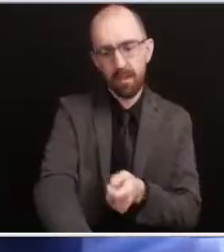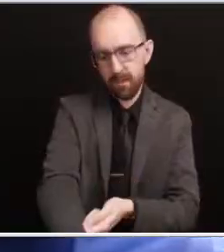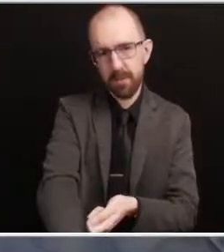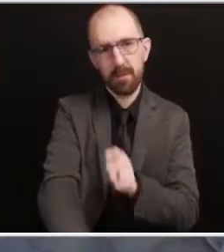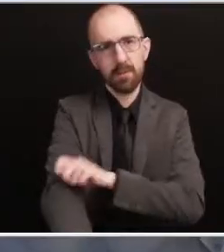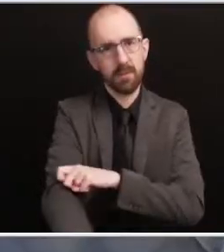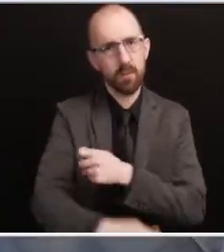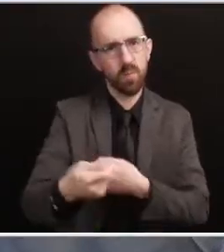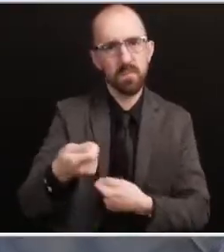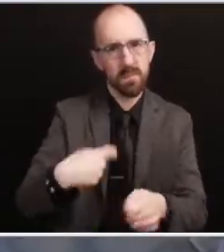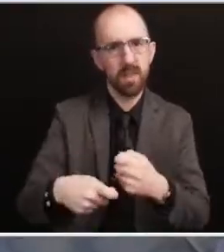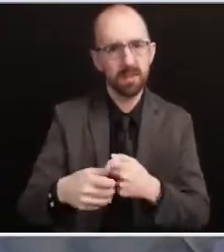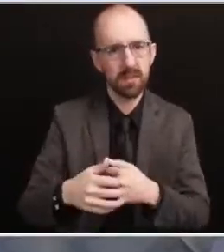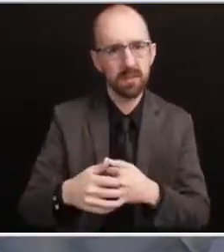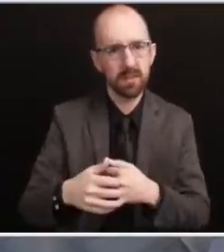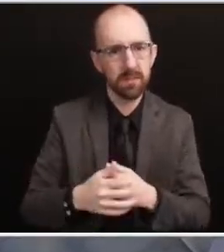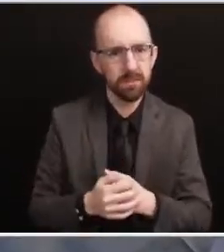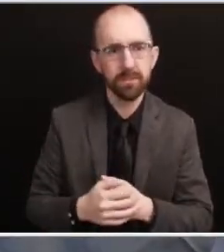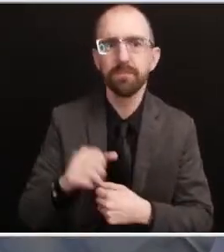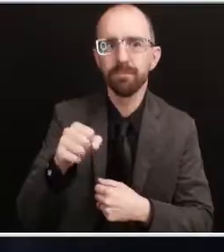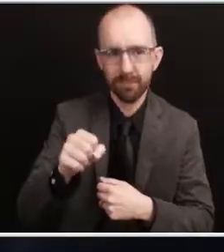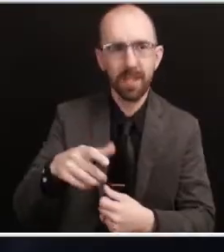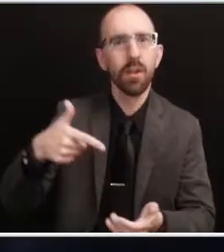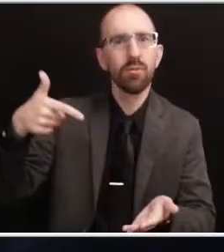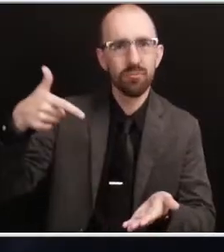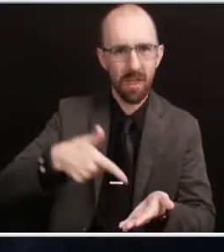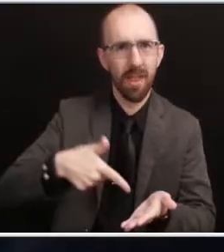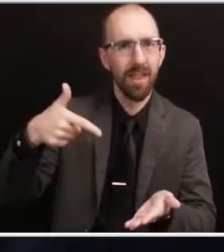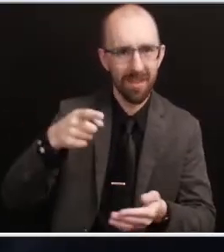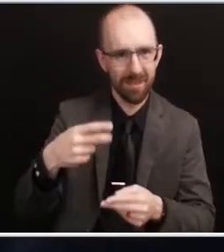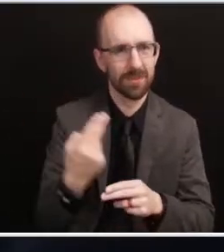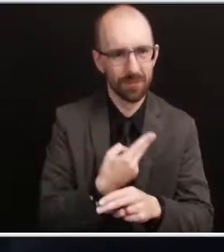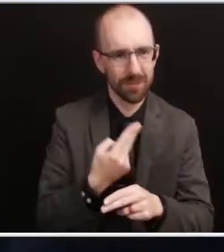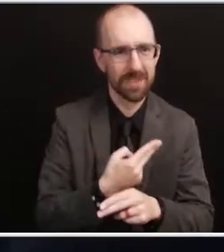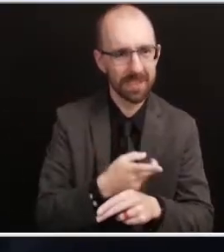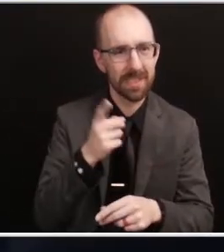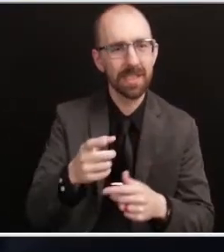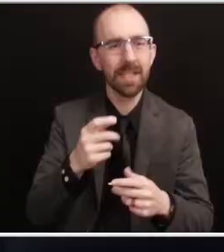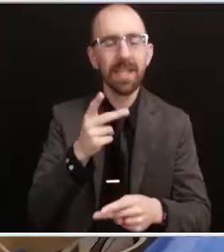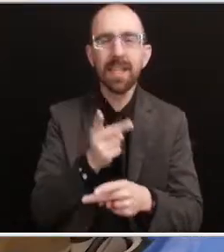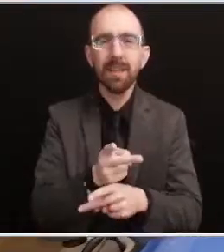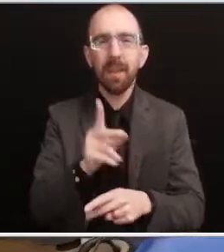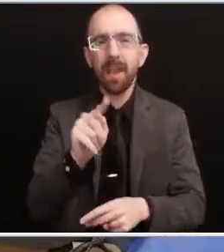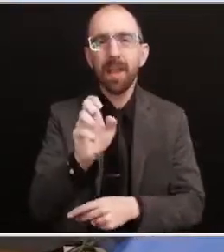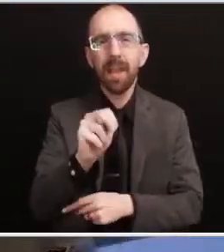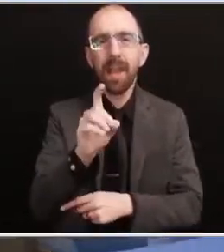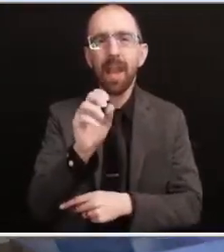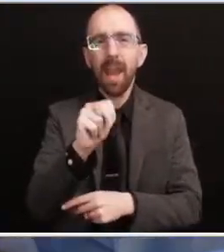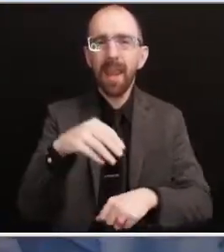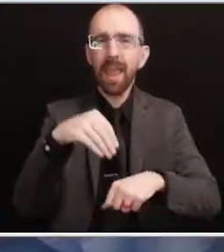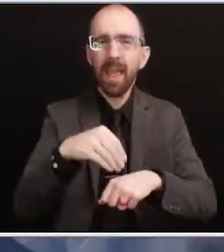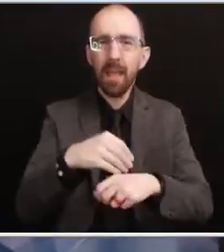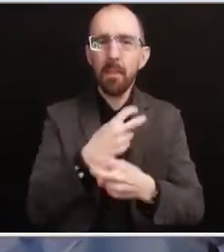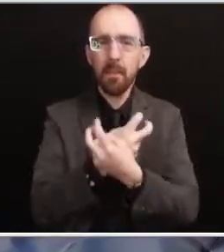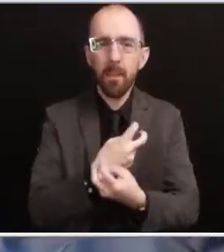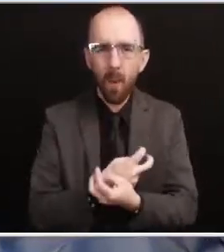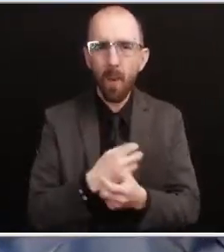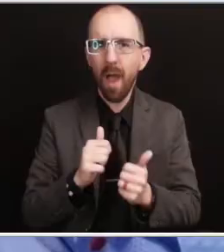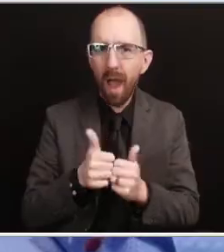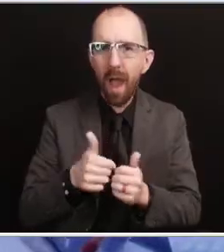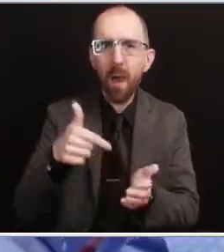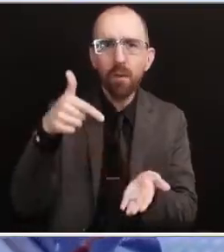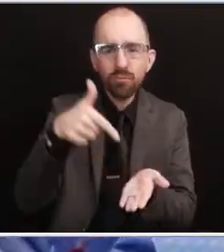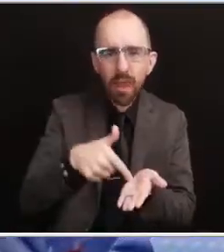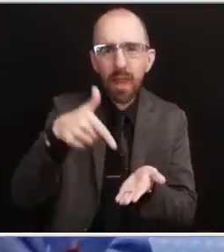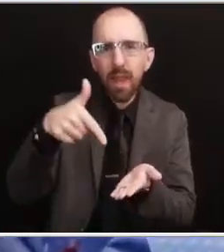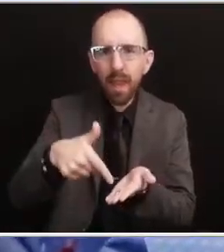And yes, that's a drill Dr. Key is using. He's securing that tendon into Daniel's bones by drilling small holes into them